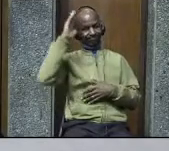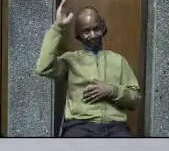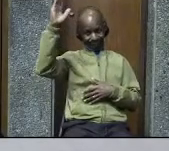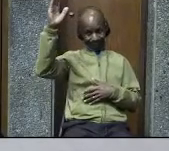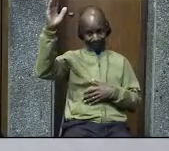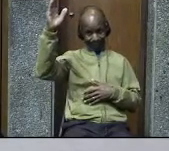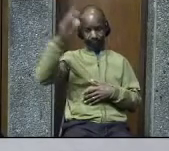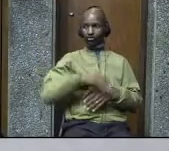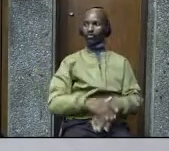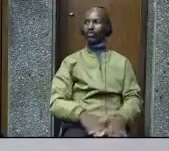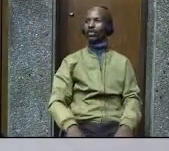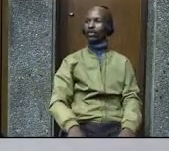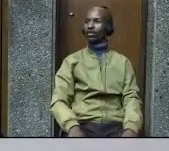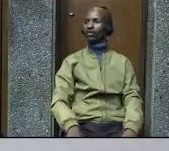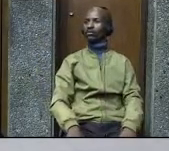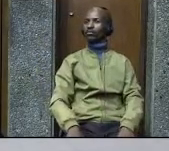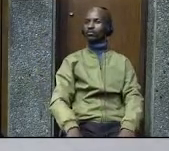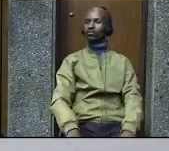hands?